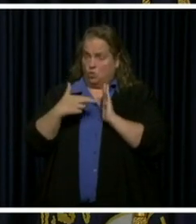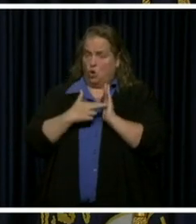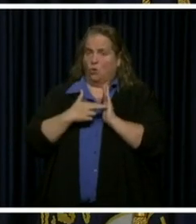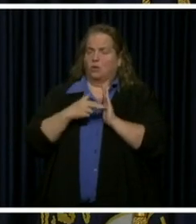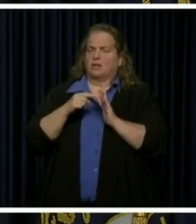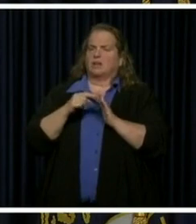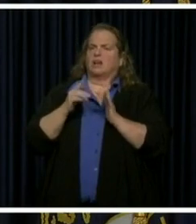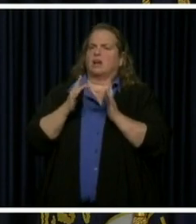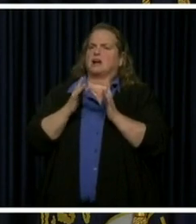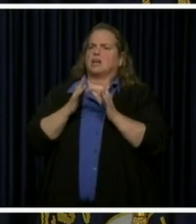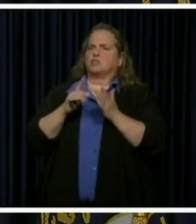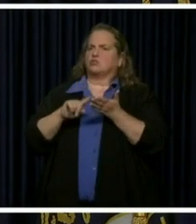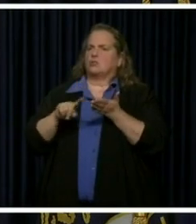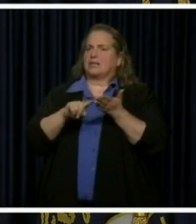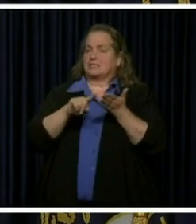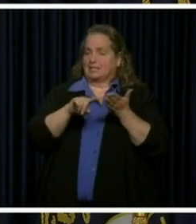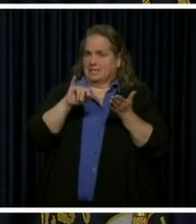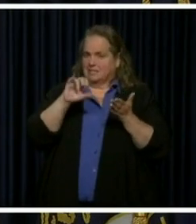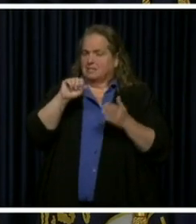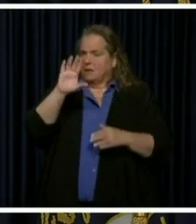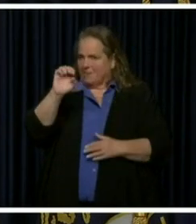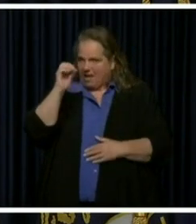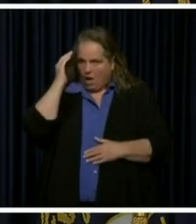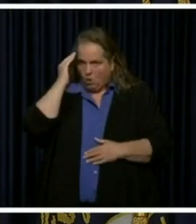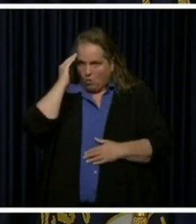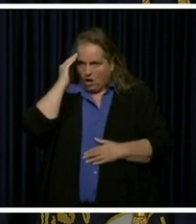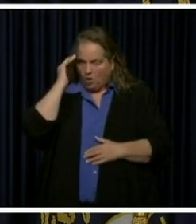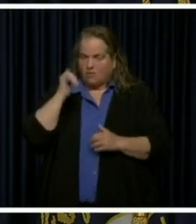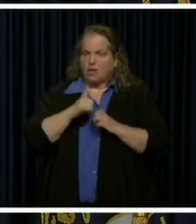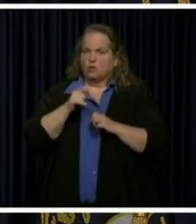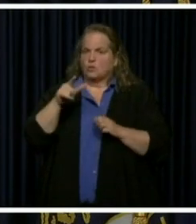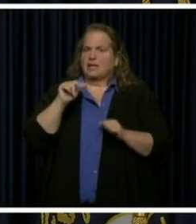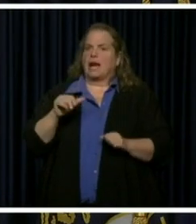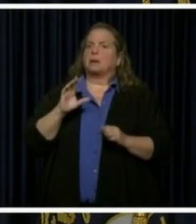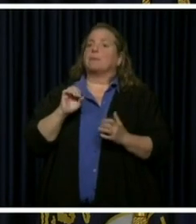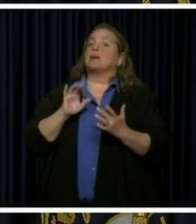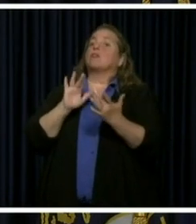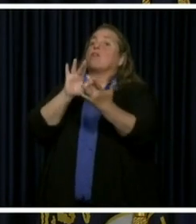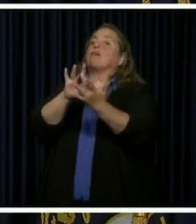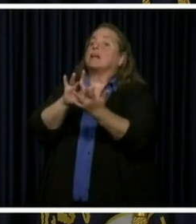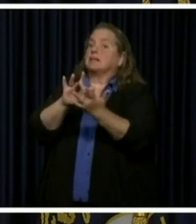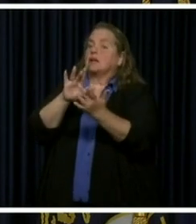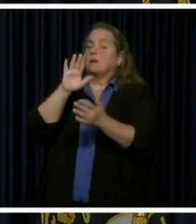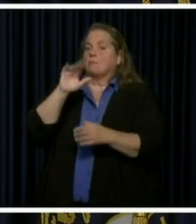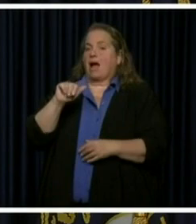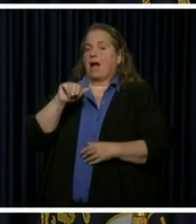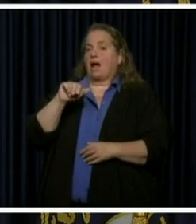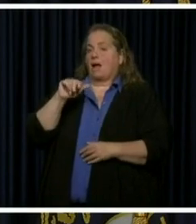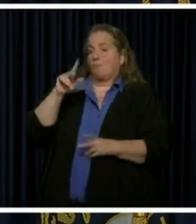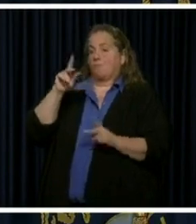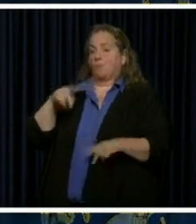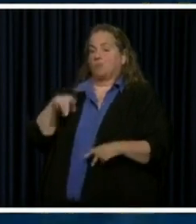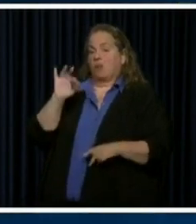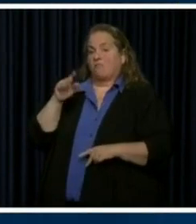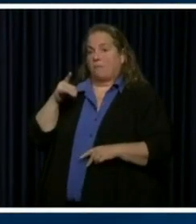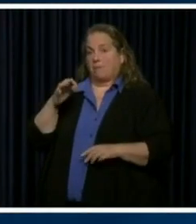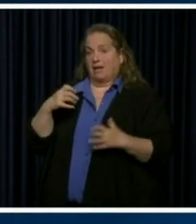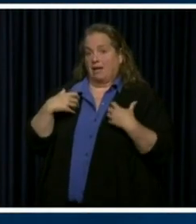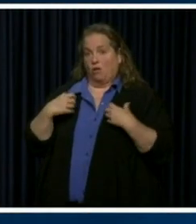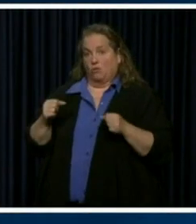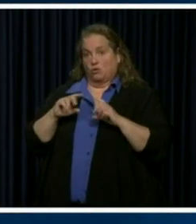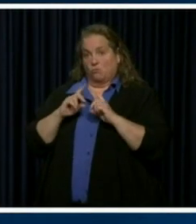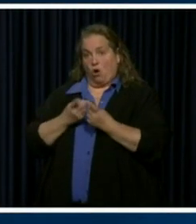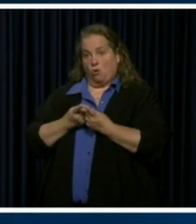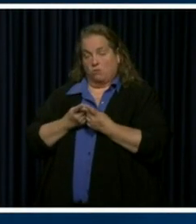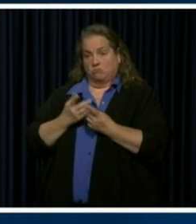contact tracing is to be aware that you could be contacted by a member of the public health department